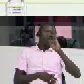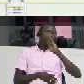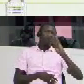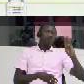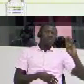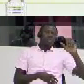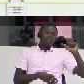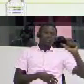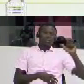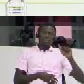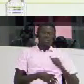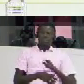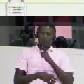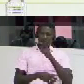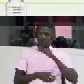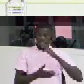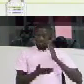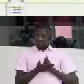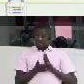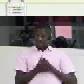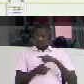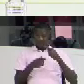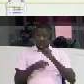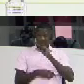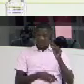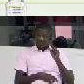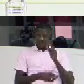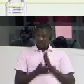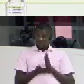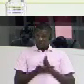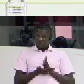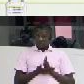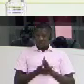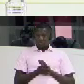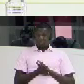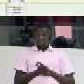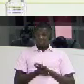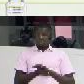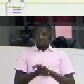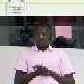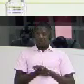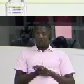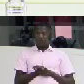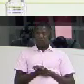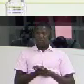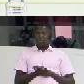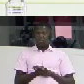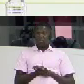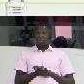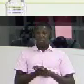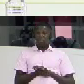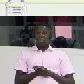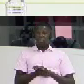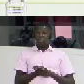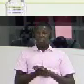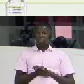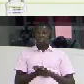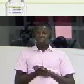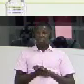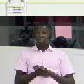Are you sure about the name? ndax xamoon nga ñi nga xam ne ñooy woon ñiñ àndaloon xamee nga